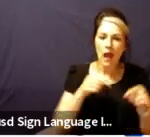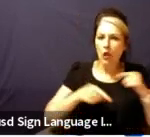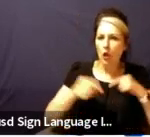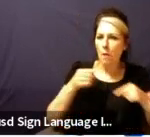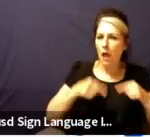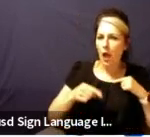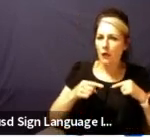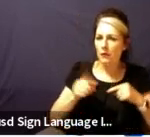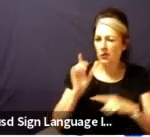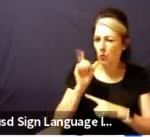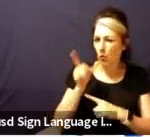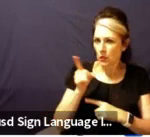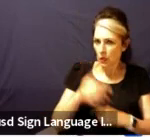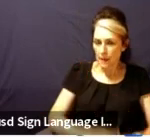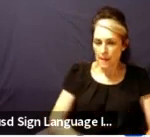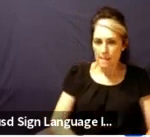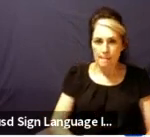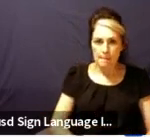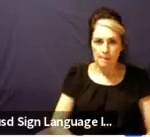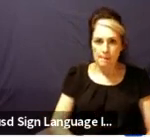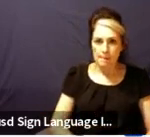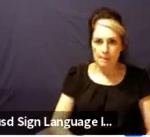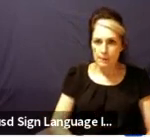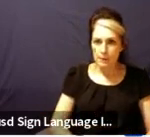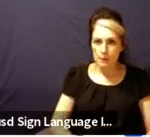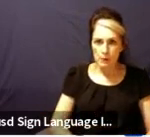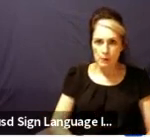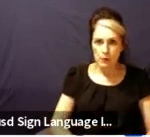it. Give me 1 second. Um,